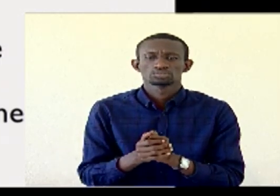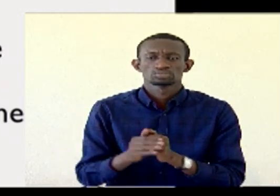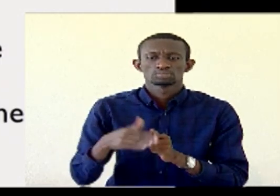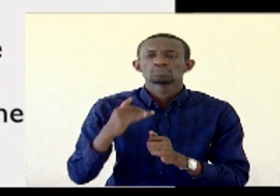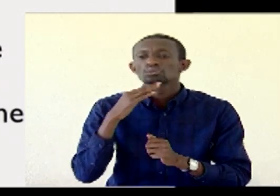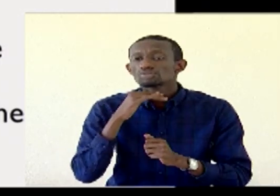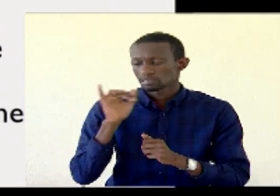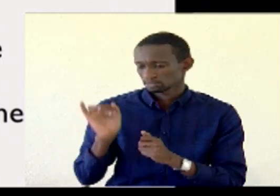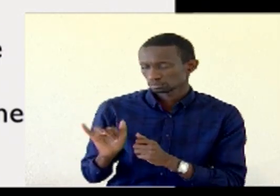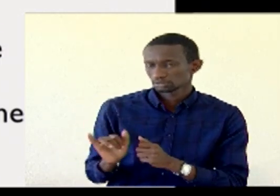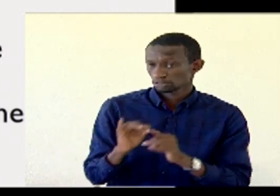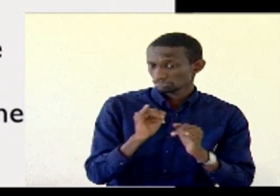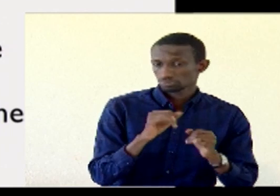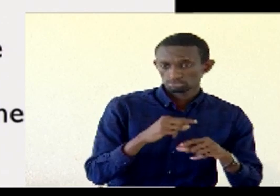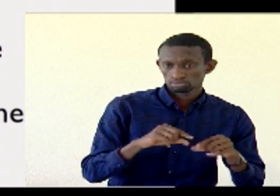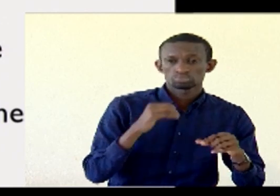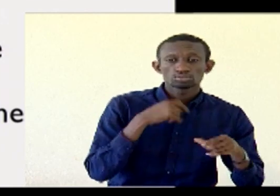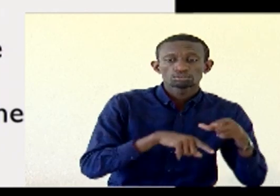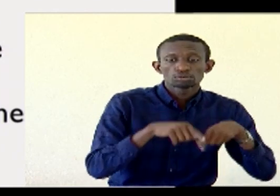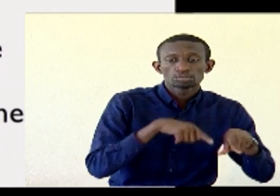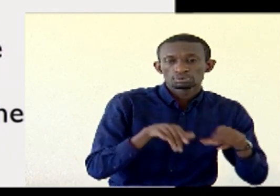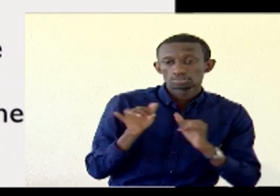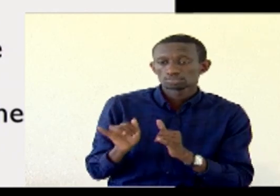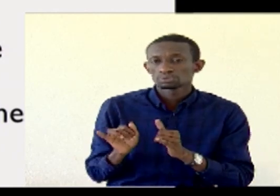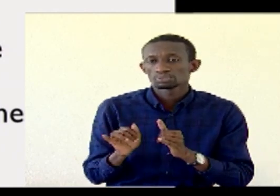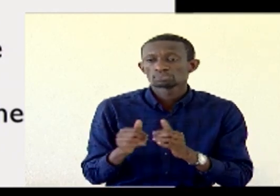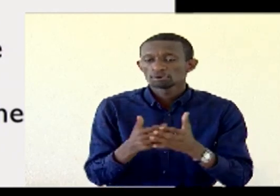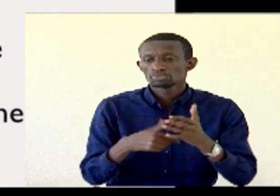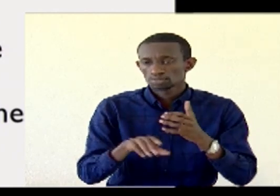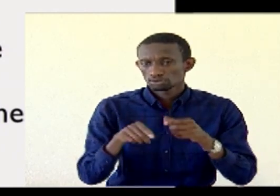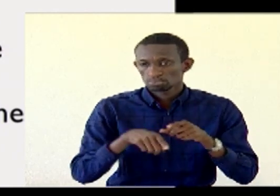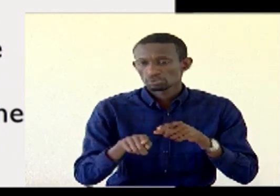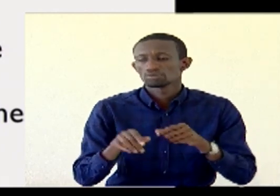waste product. So let's have another part which is called,